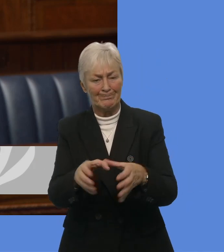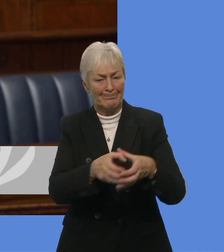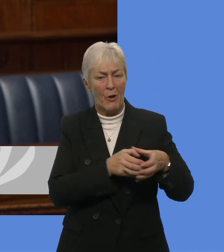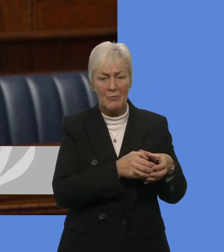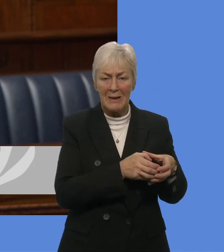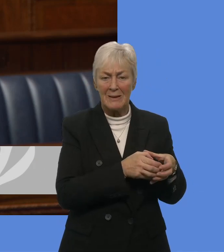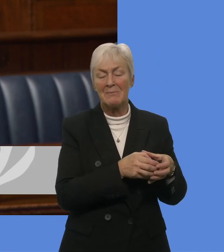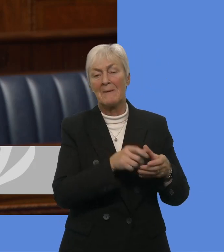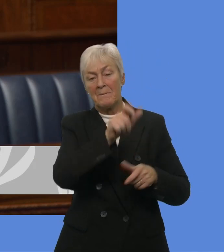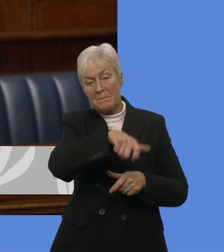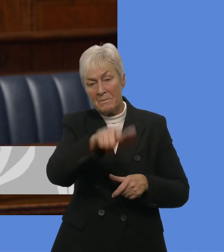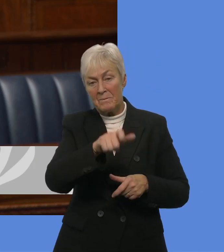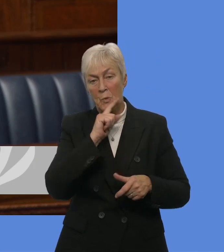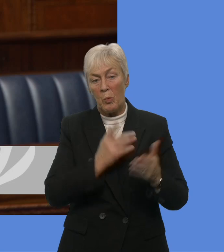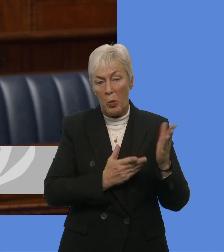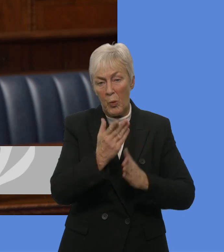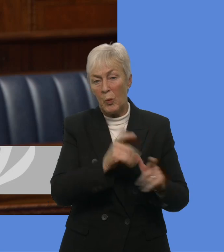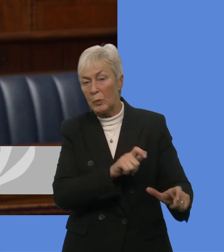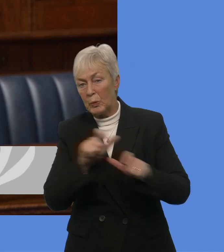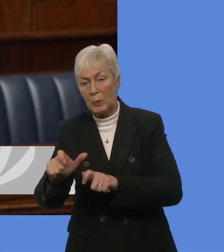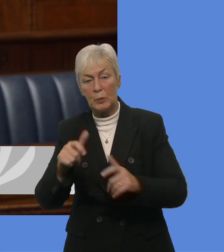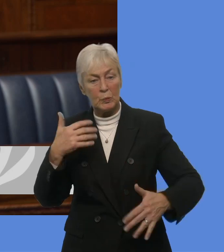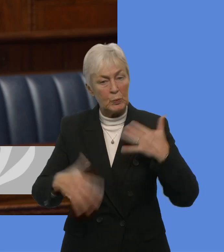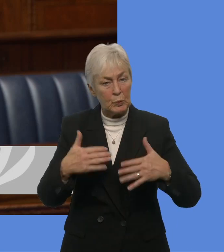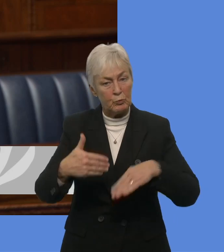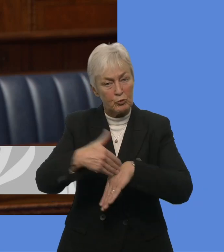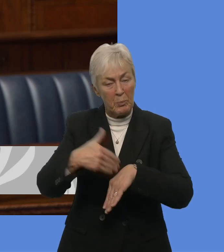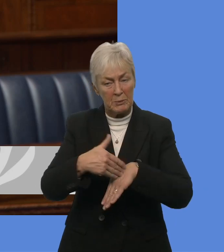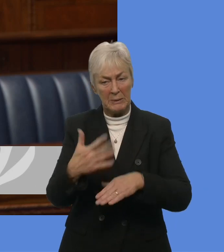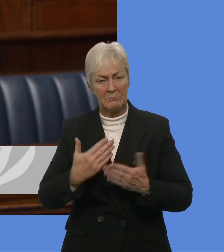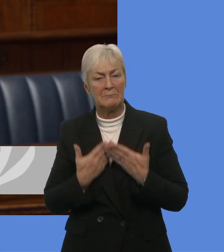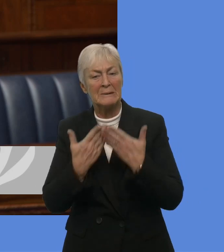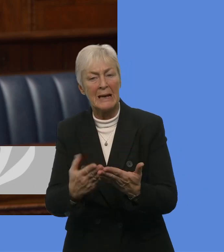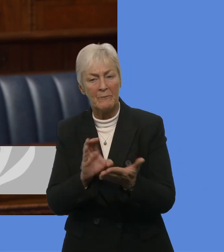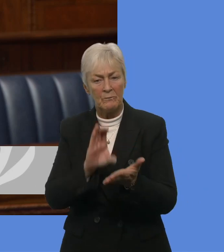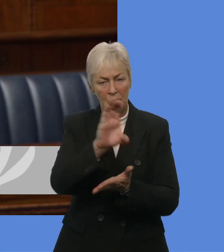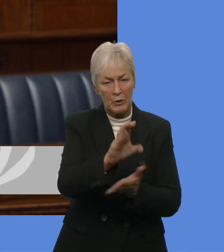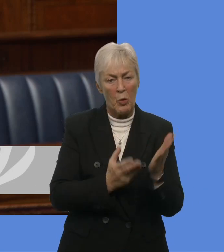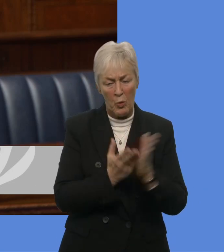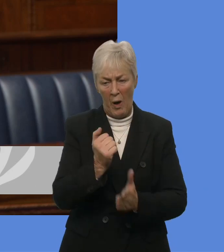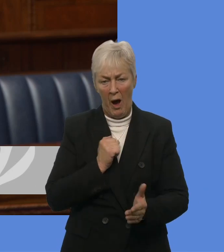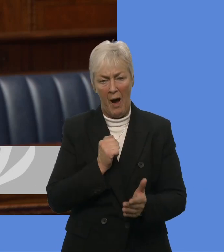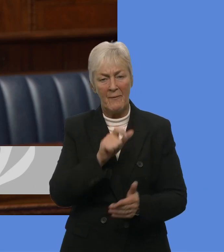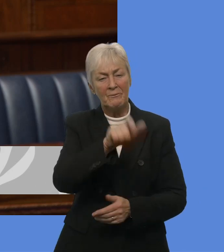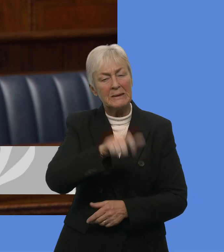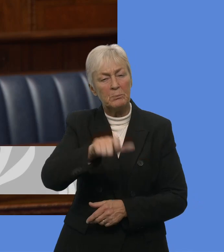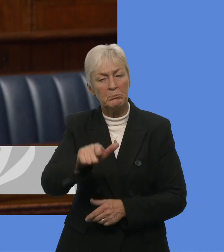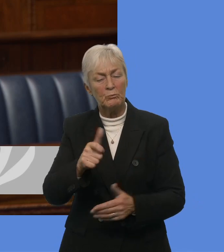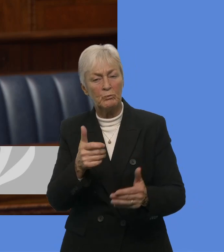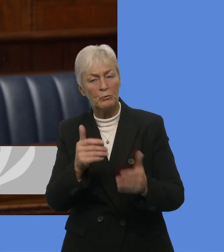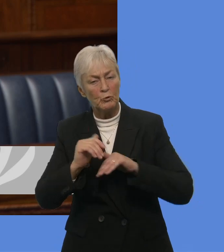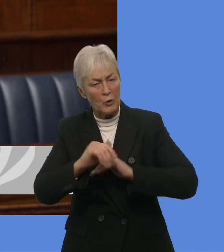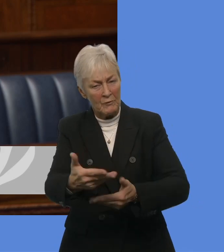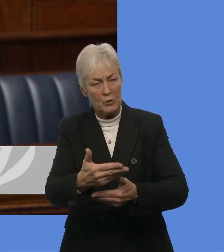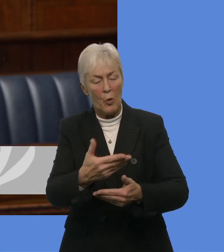least victims and survivors, for example, where we have dedicated funding through our Victims Service. We also approach that by a number of